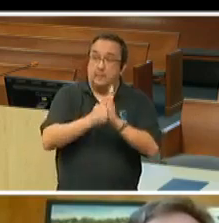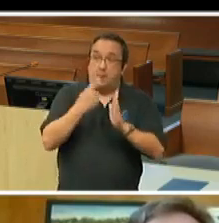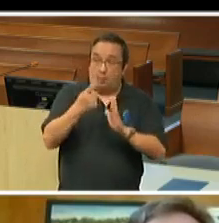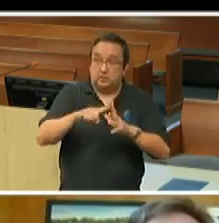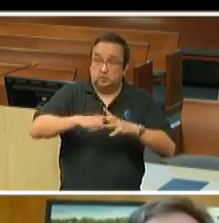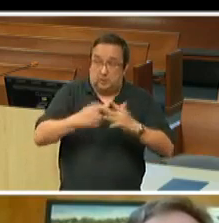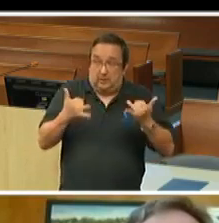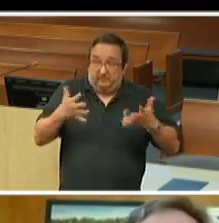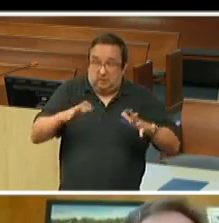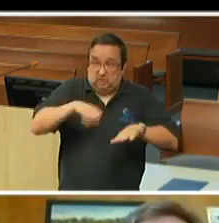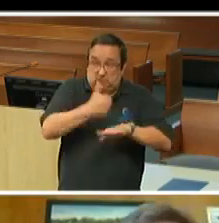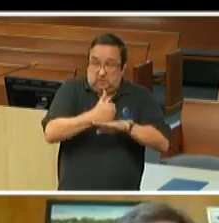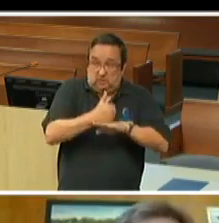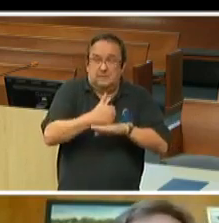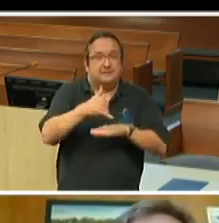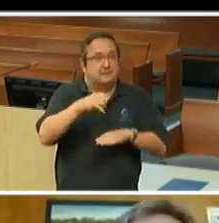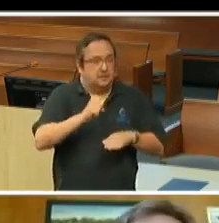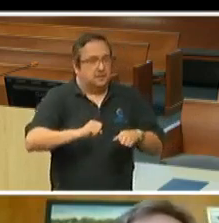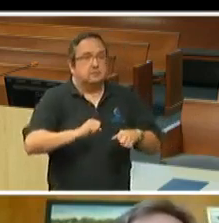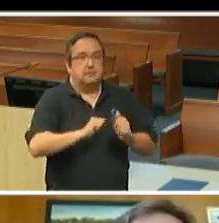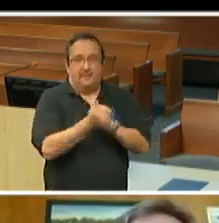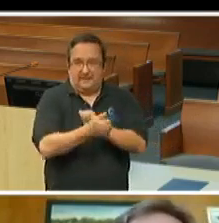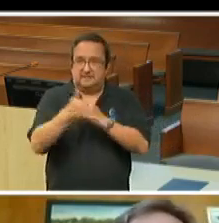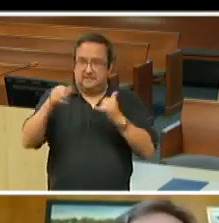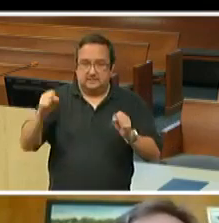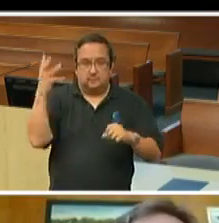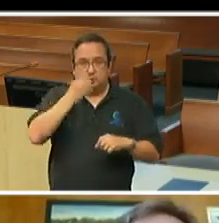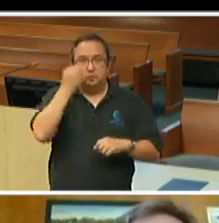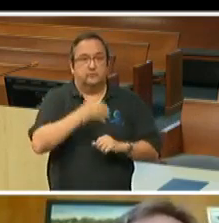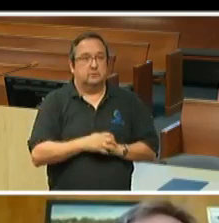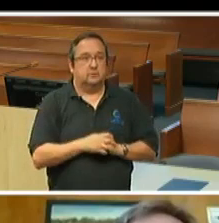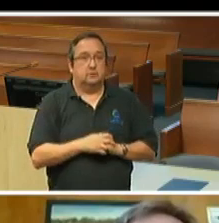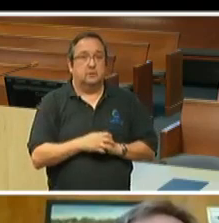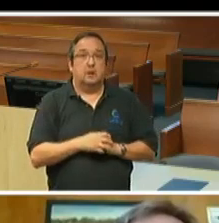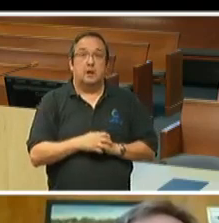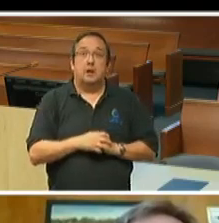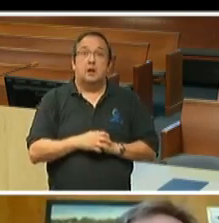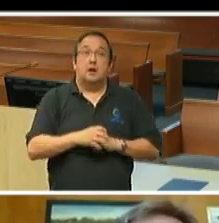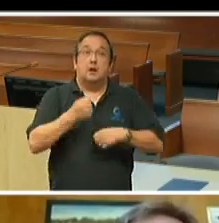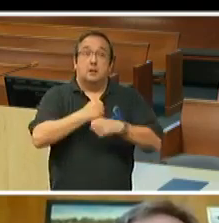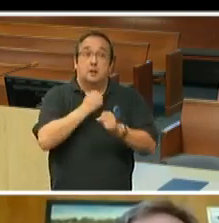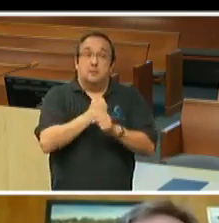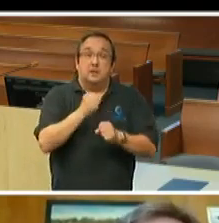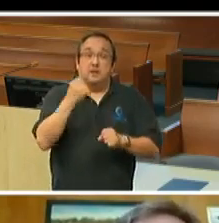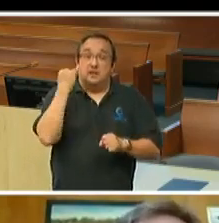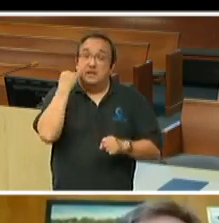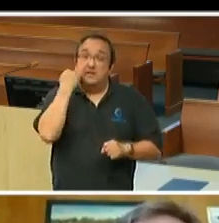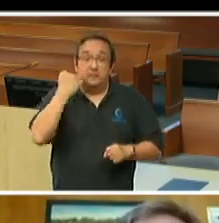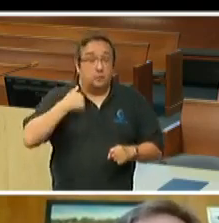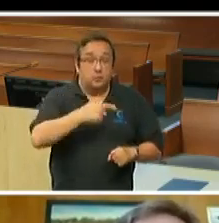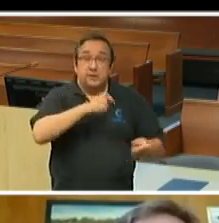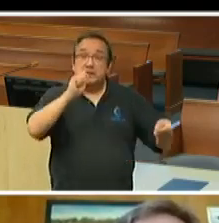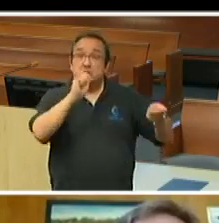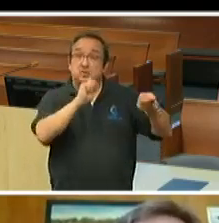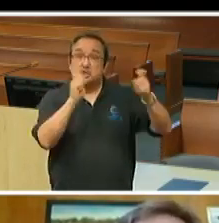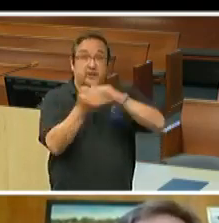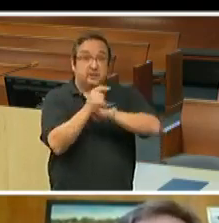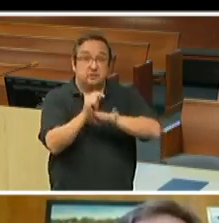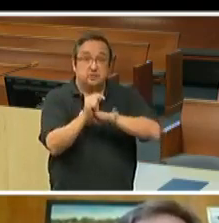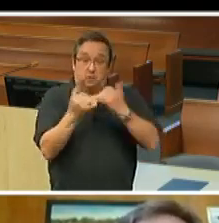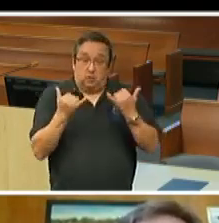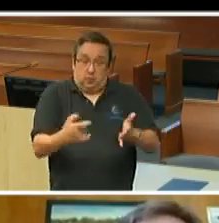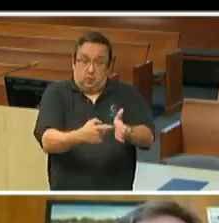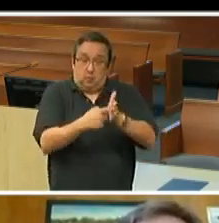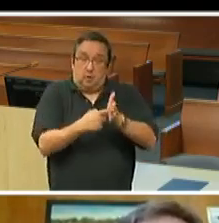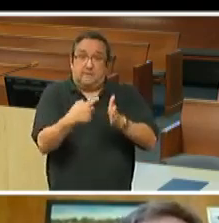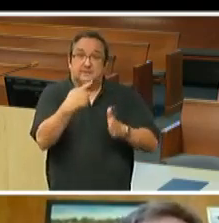right now. Correct. 2 is what we've been working on. So unless, if I may then, so unless we change it, the current requirement